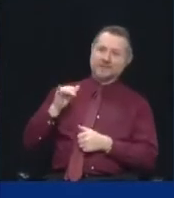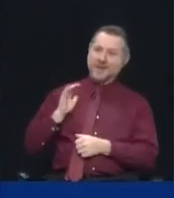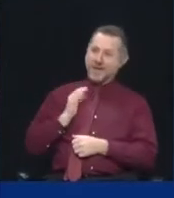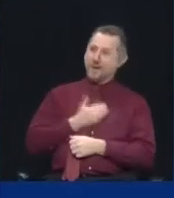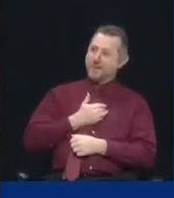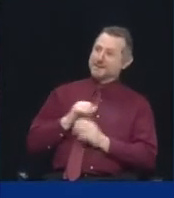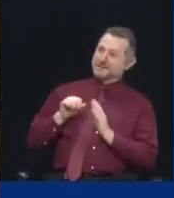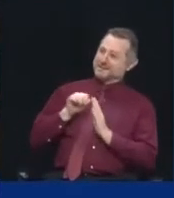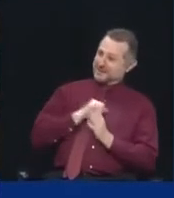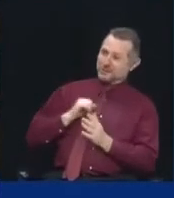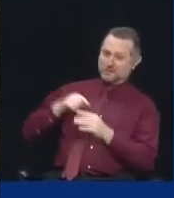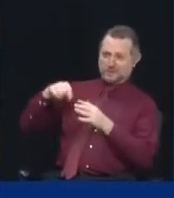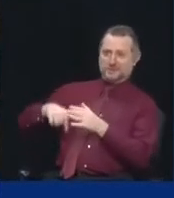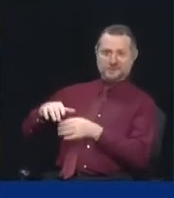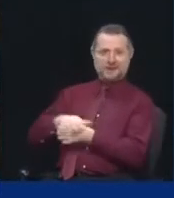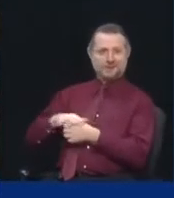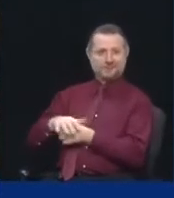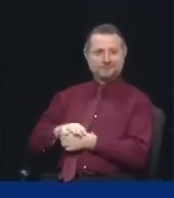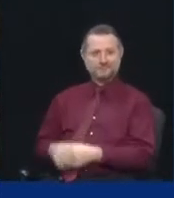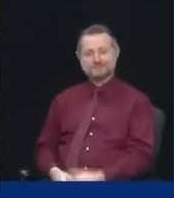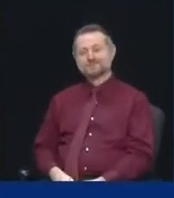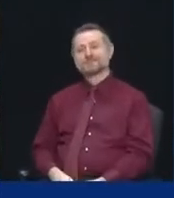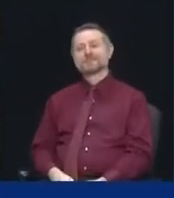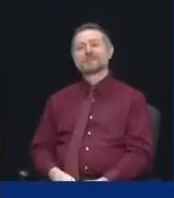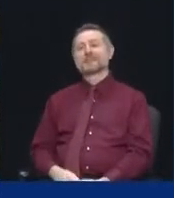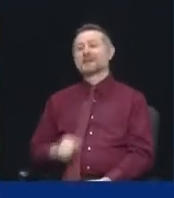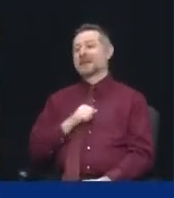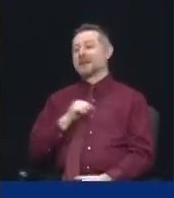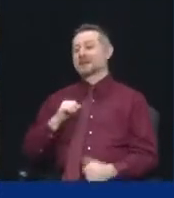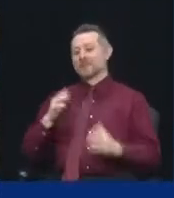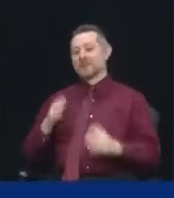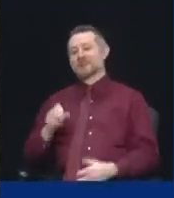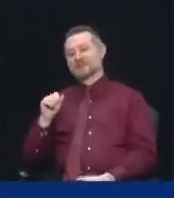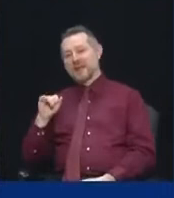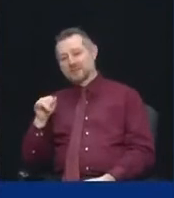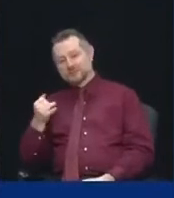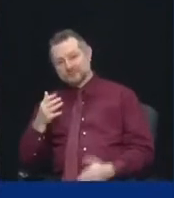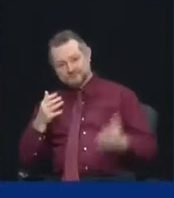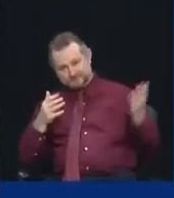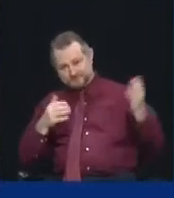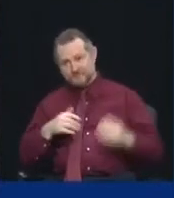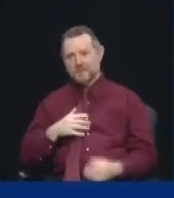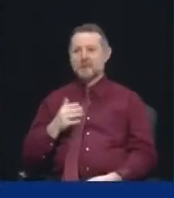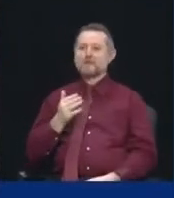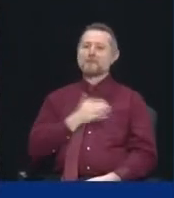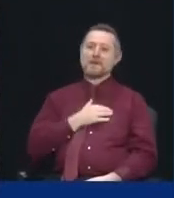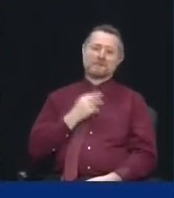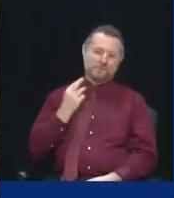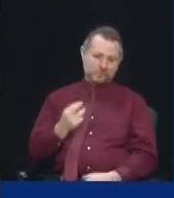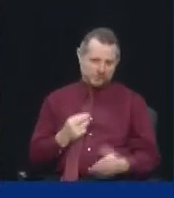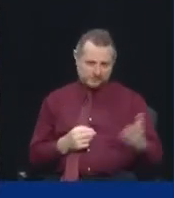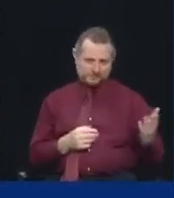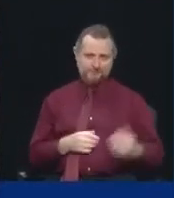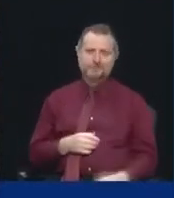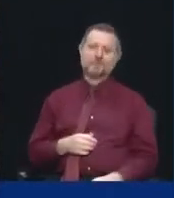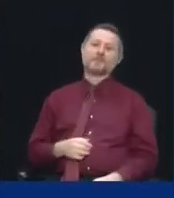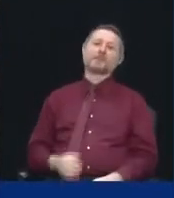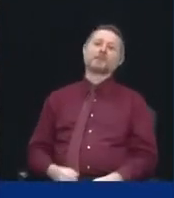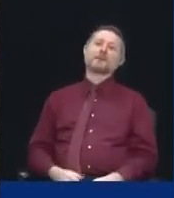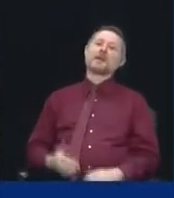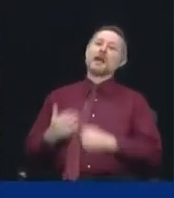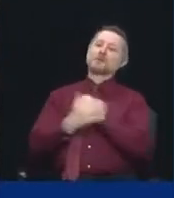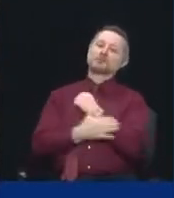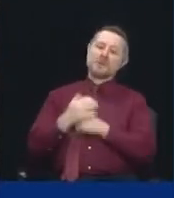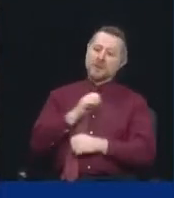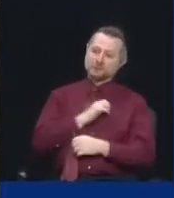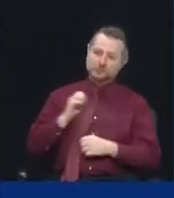here in our city. Assemblyman Nader Sage, and of course, my good friend Nader Sage, and of course, my good friend, the County Executive